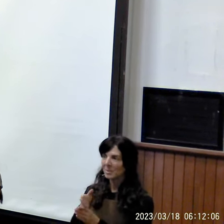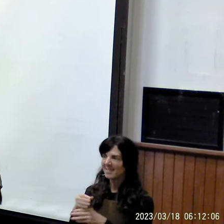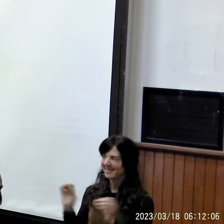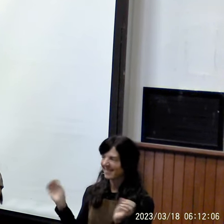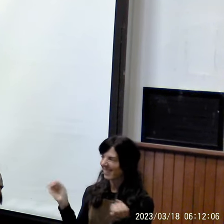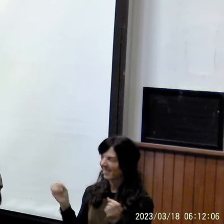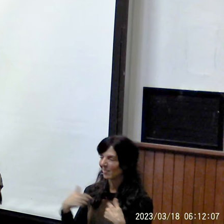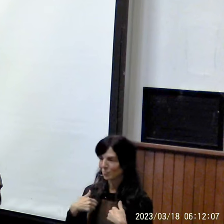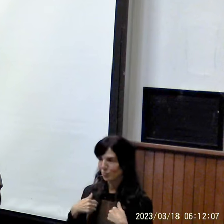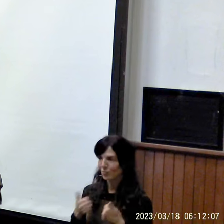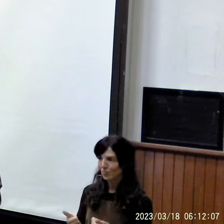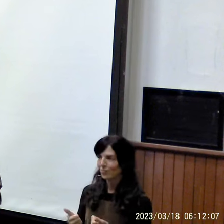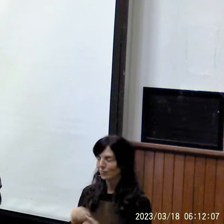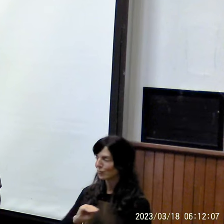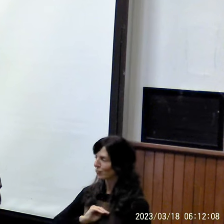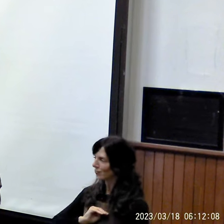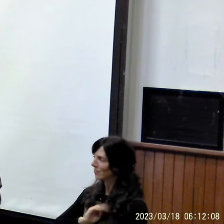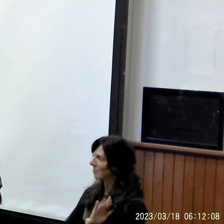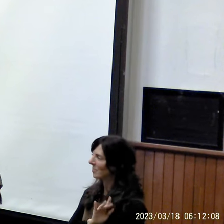between.